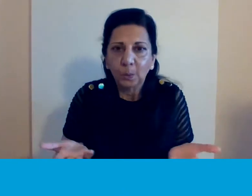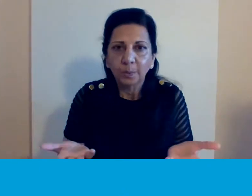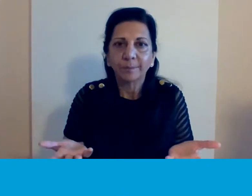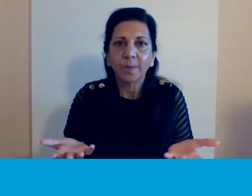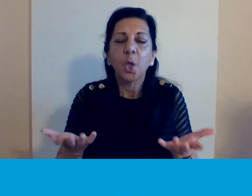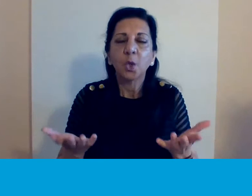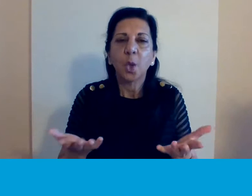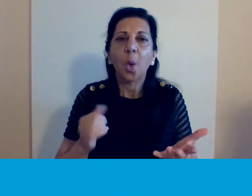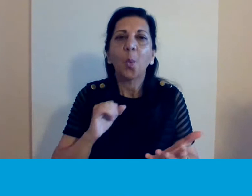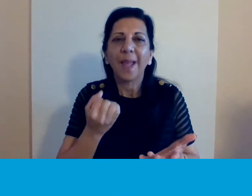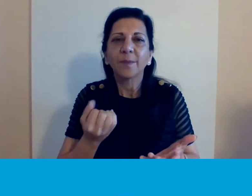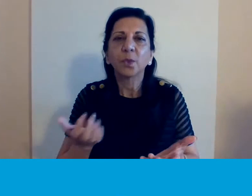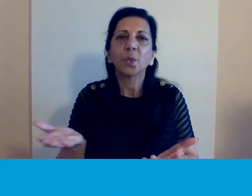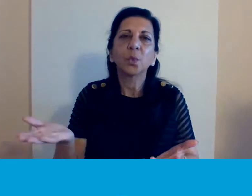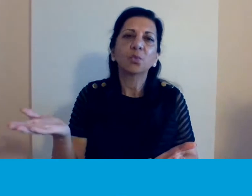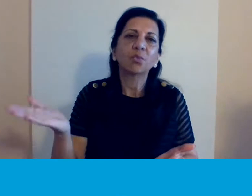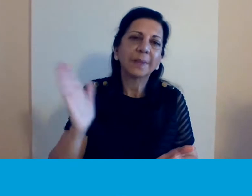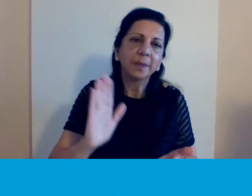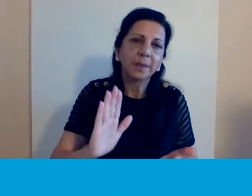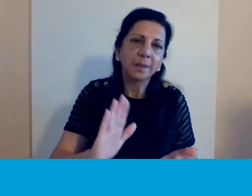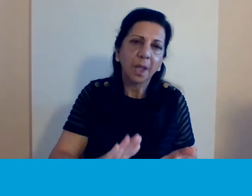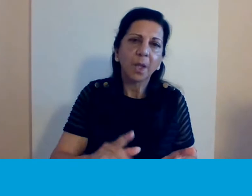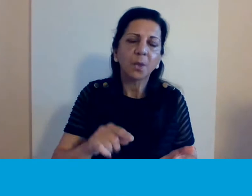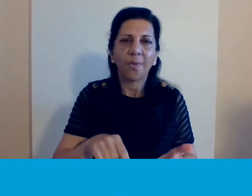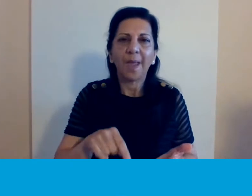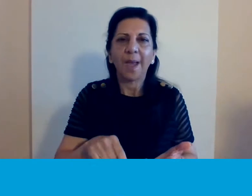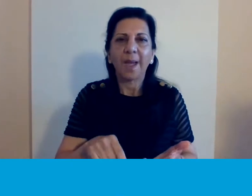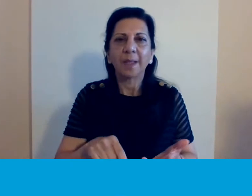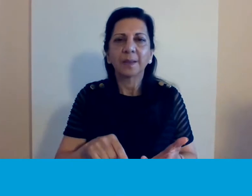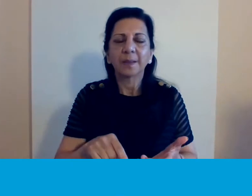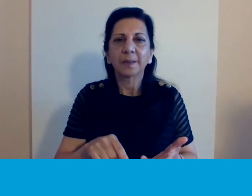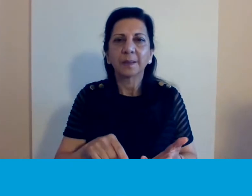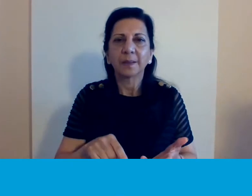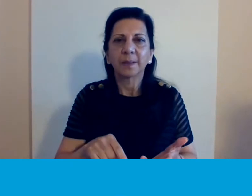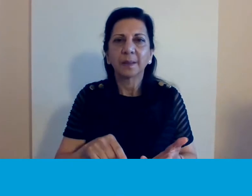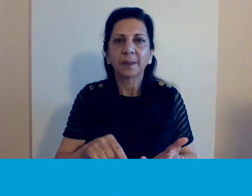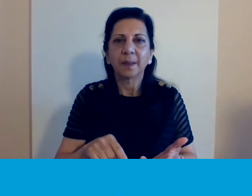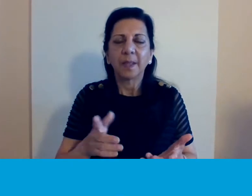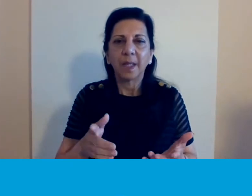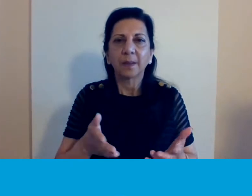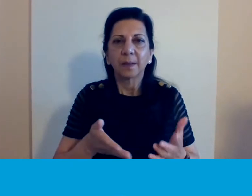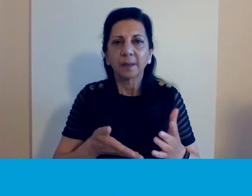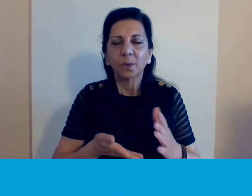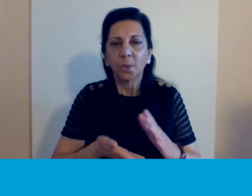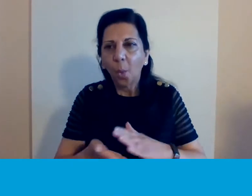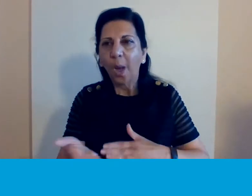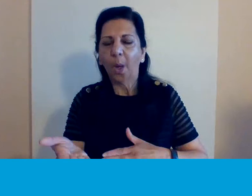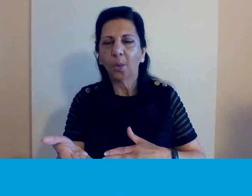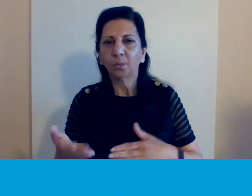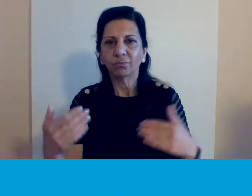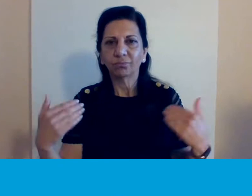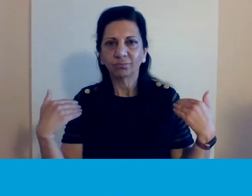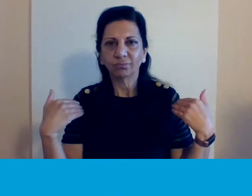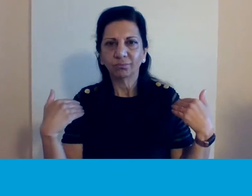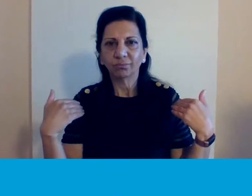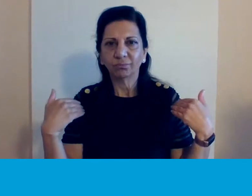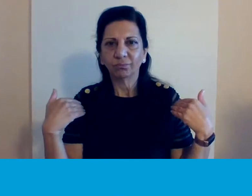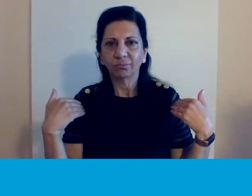come back to these key drivers, these key determinants of ill and how to achieve good